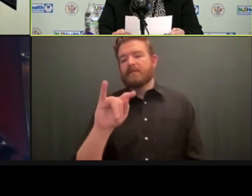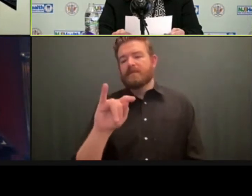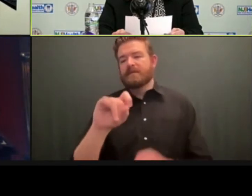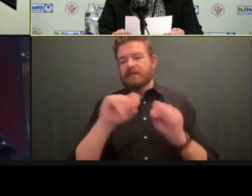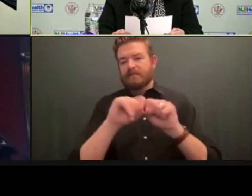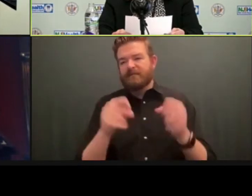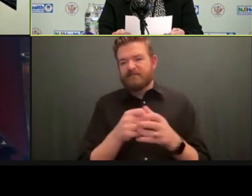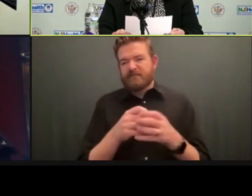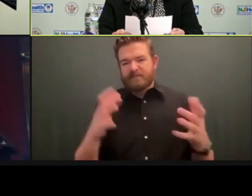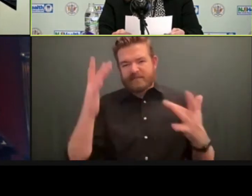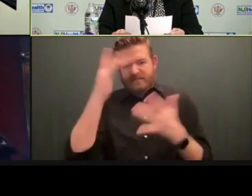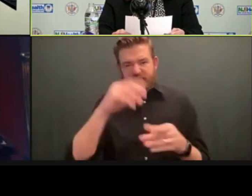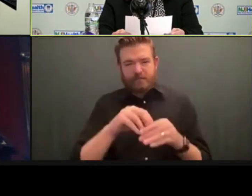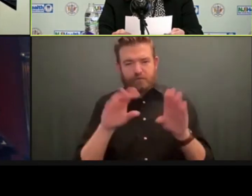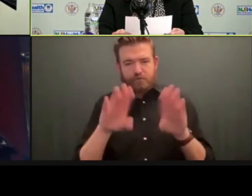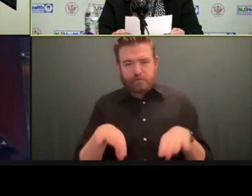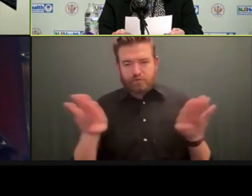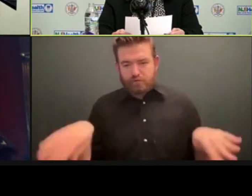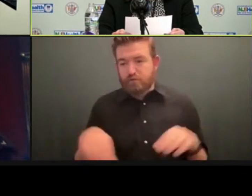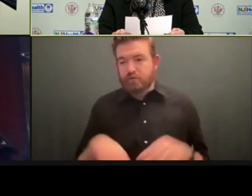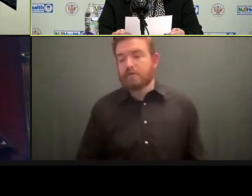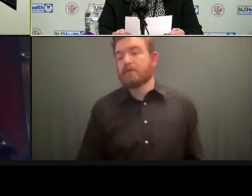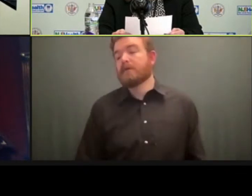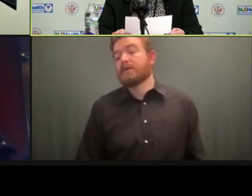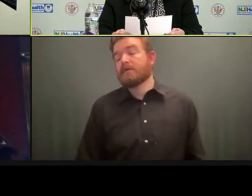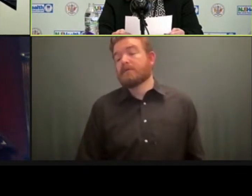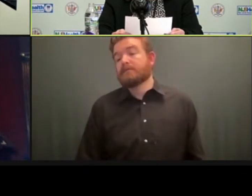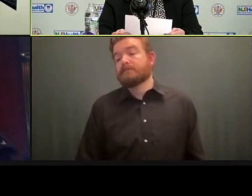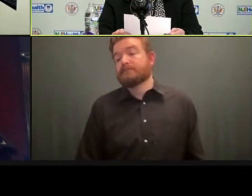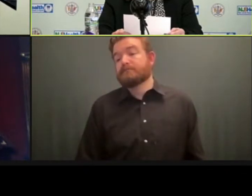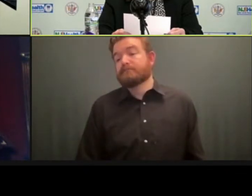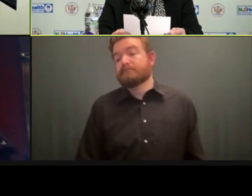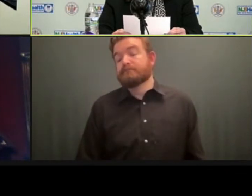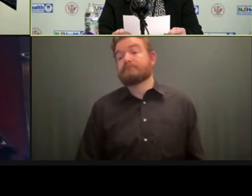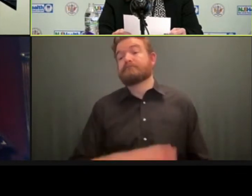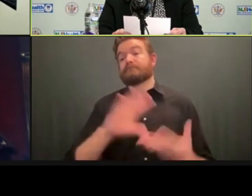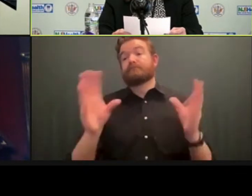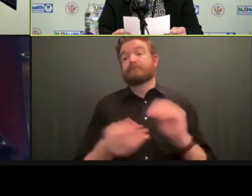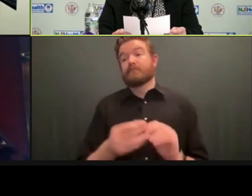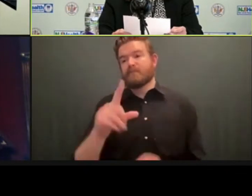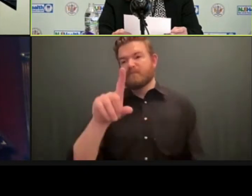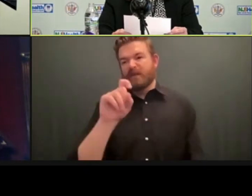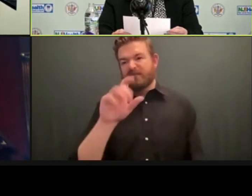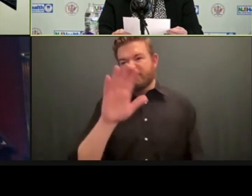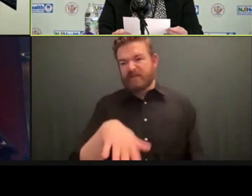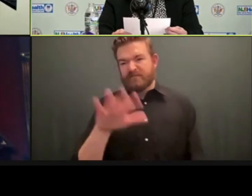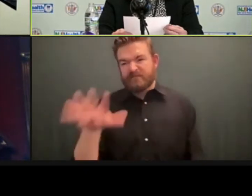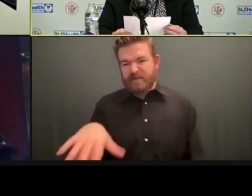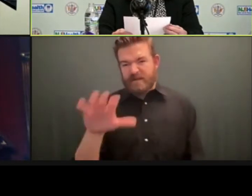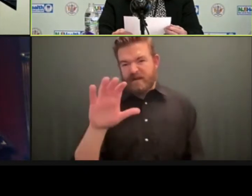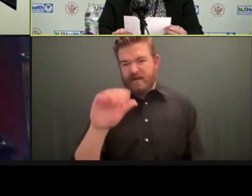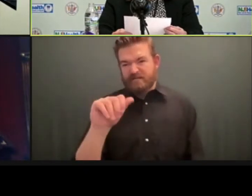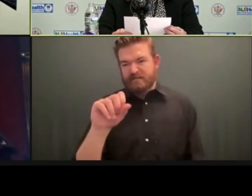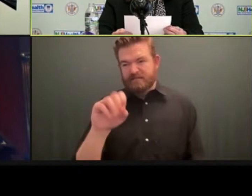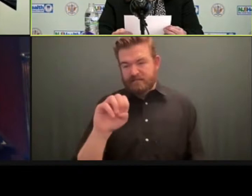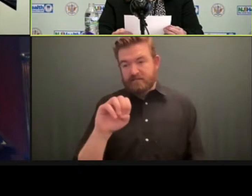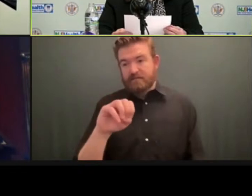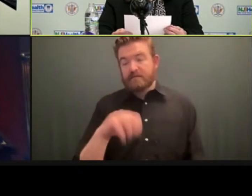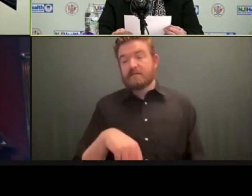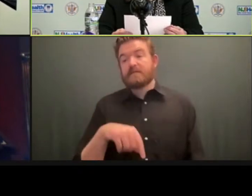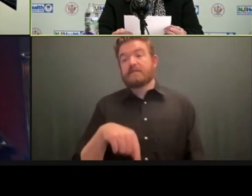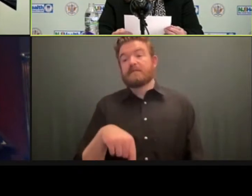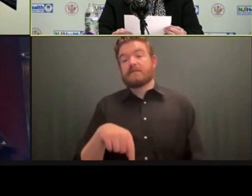briefing. There are 155 cumulative cases in the state, and one of these children is currently